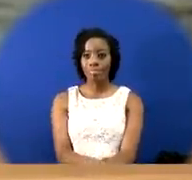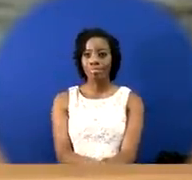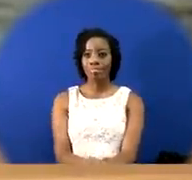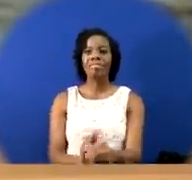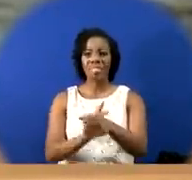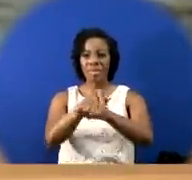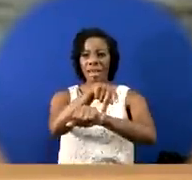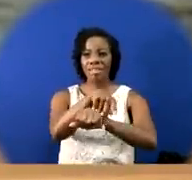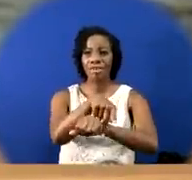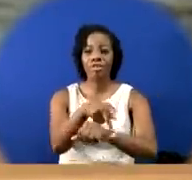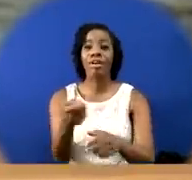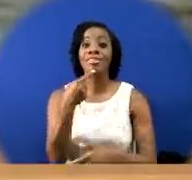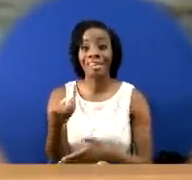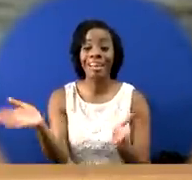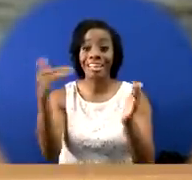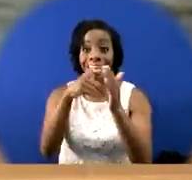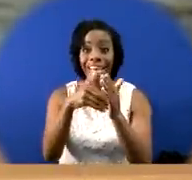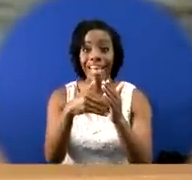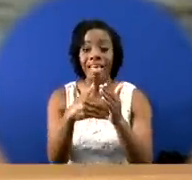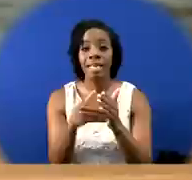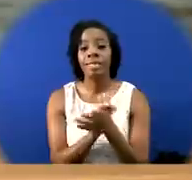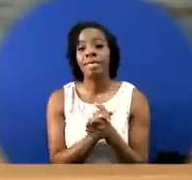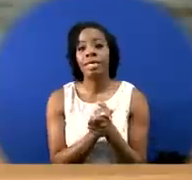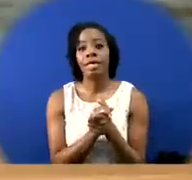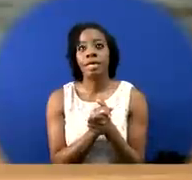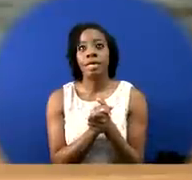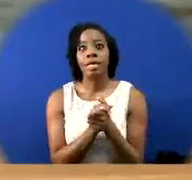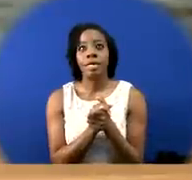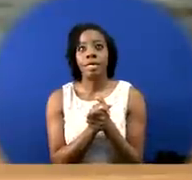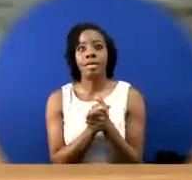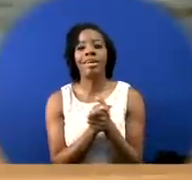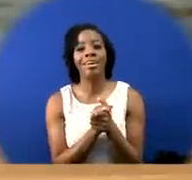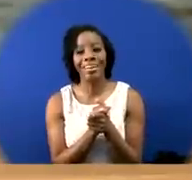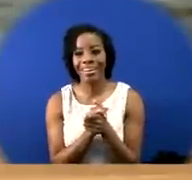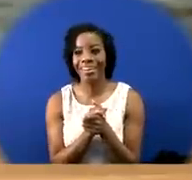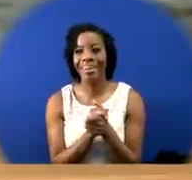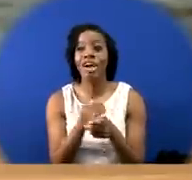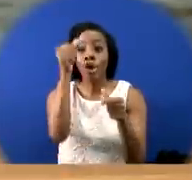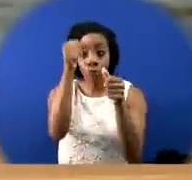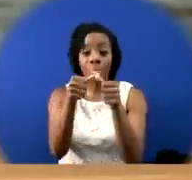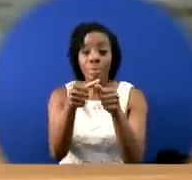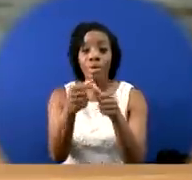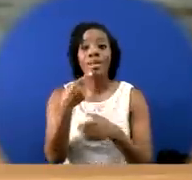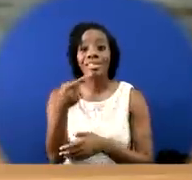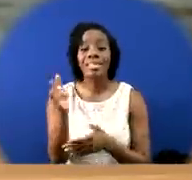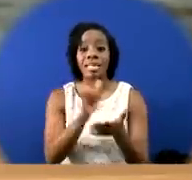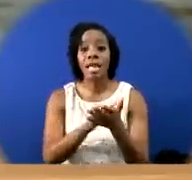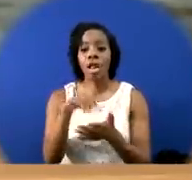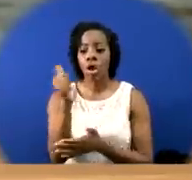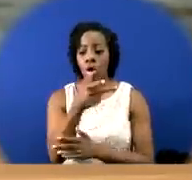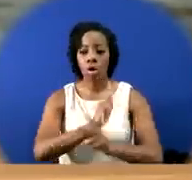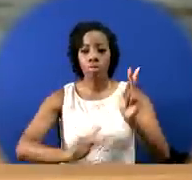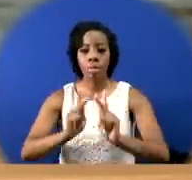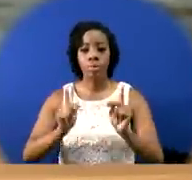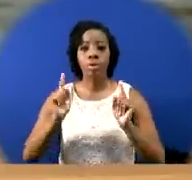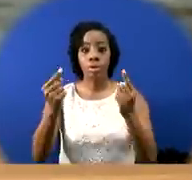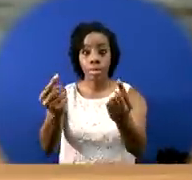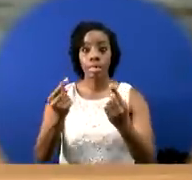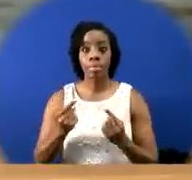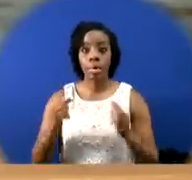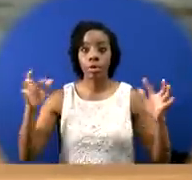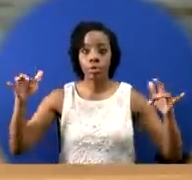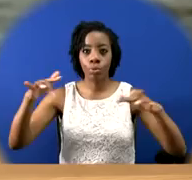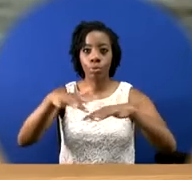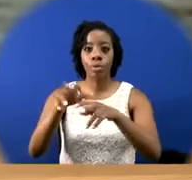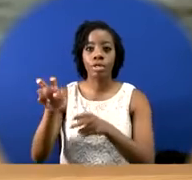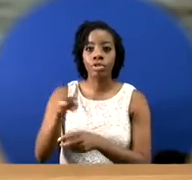Passover time? I don't know if I mentioned that. You better hold on to that. It might be a pop quiz before this message is over. Everybody's making their way to Jerusalem. They